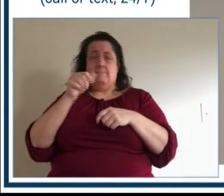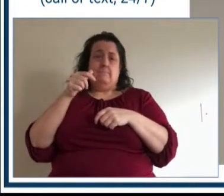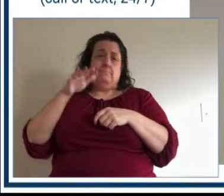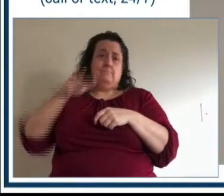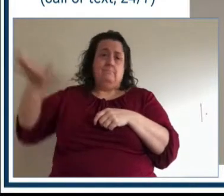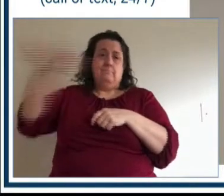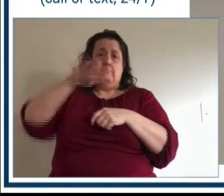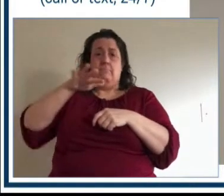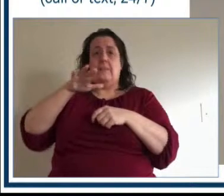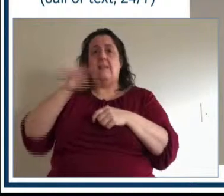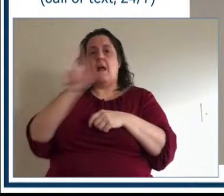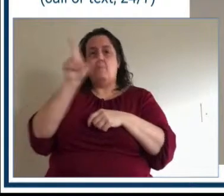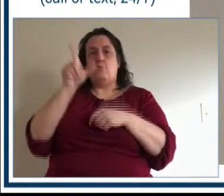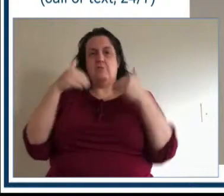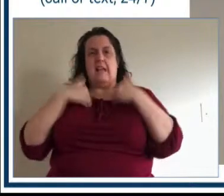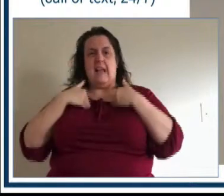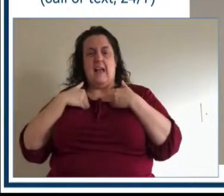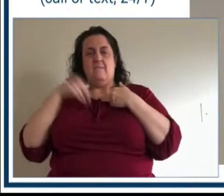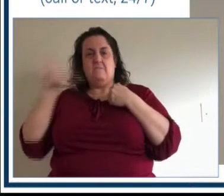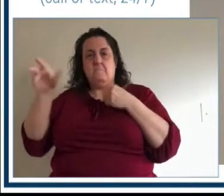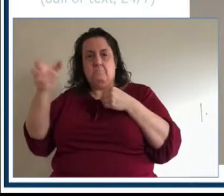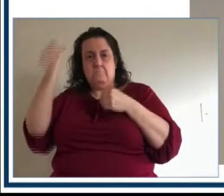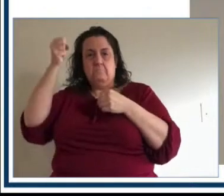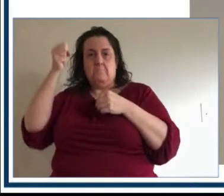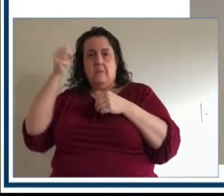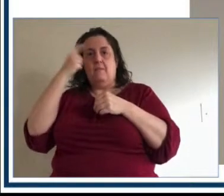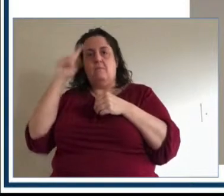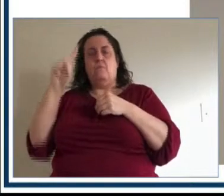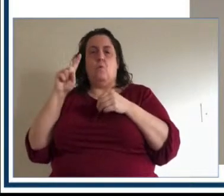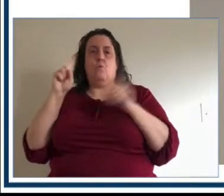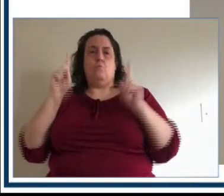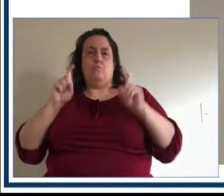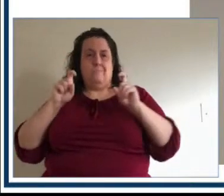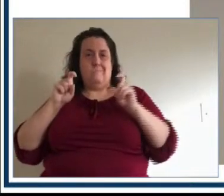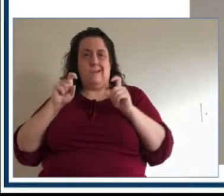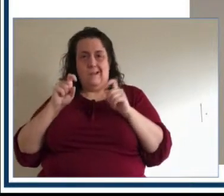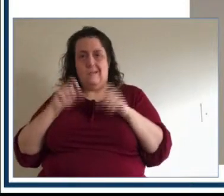stockpile. But that's another point of access for rapid test kits for the public.